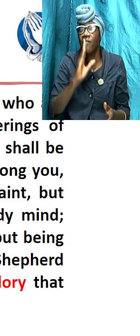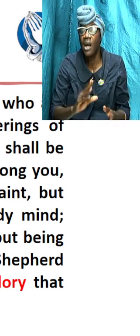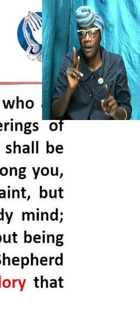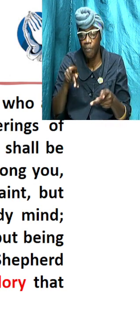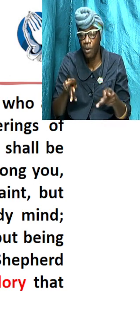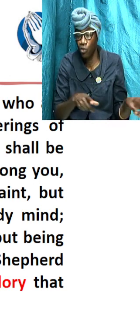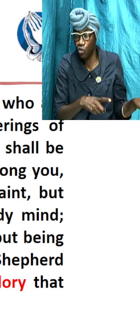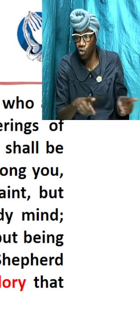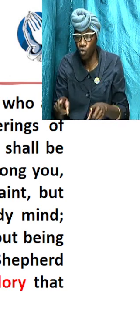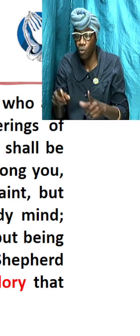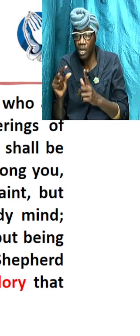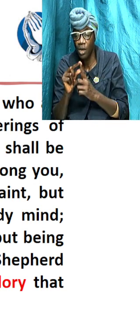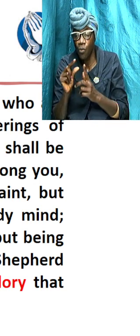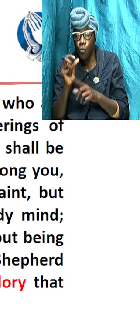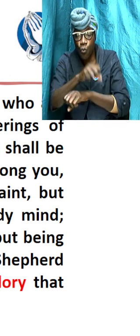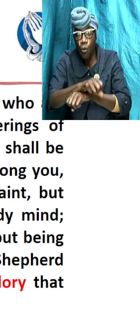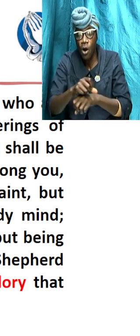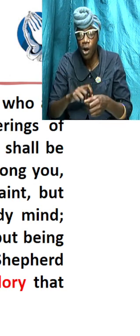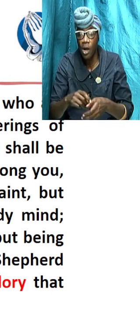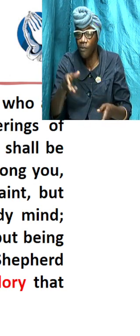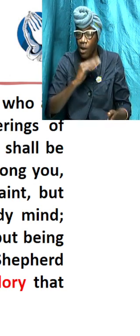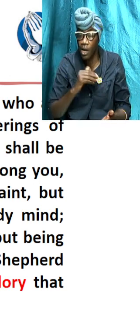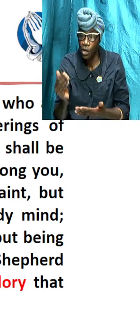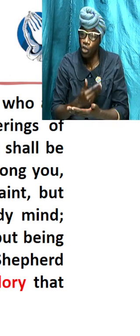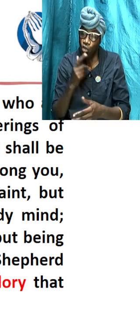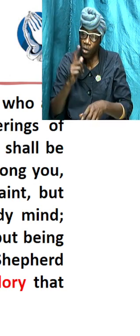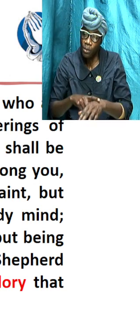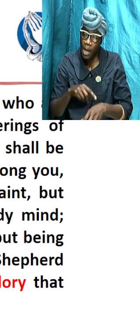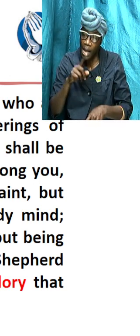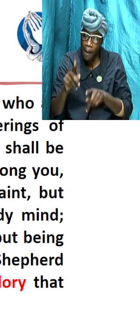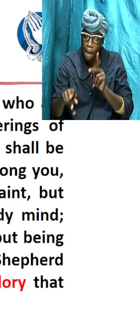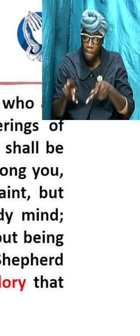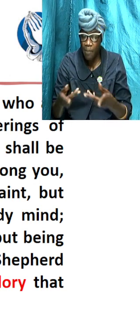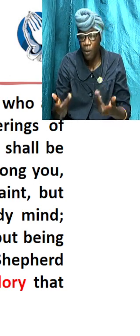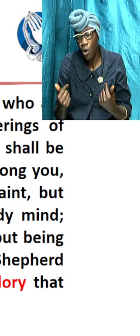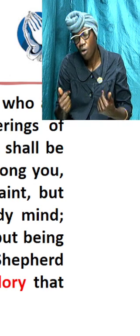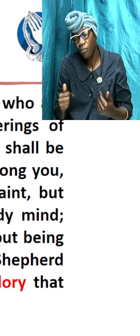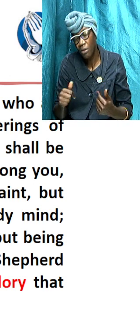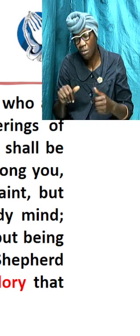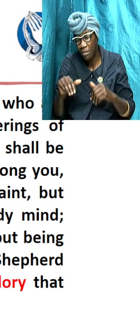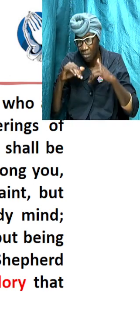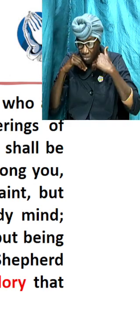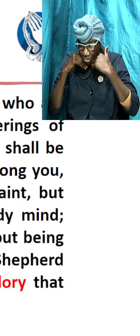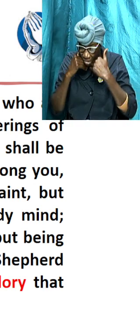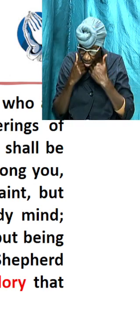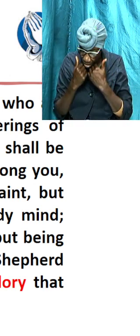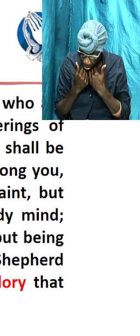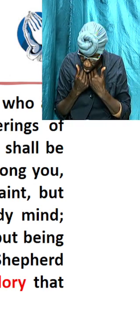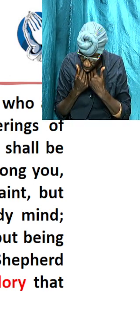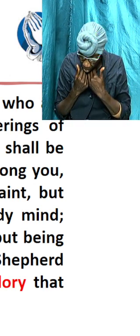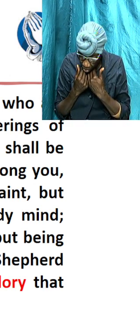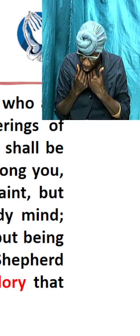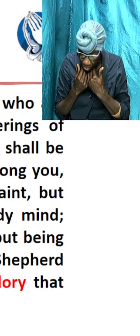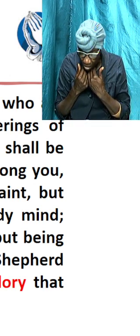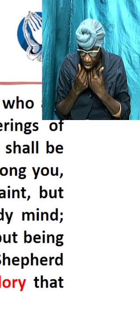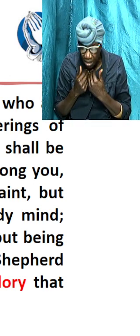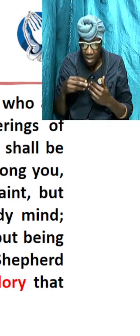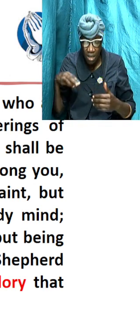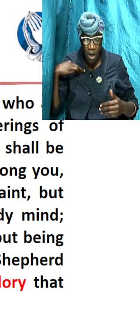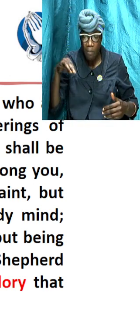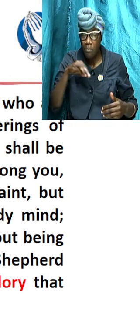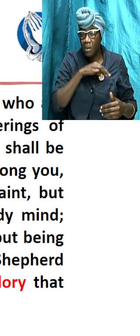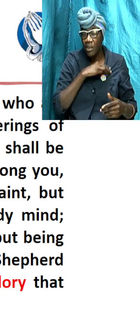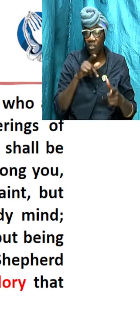doing the work of God. Sometimes people going to come with things to try to discourage you. People going to try to undermine your ministry. Amen. And look at the